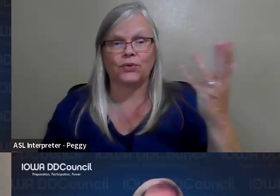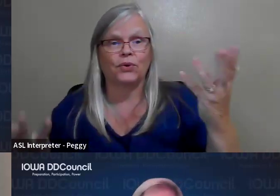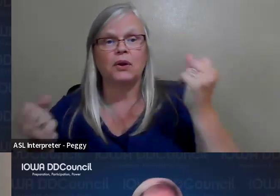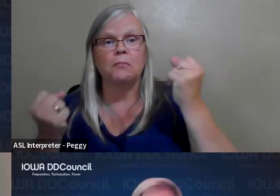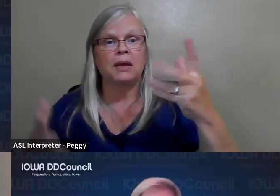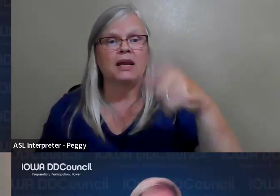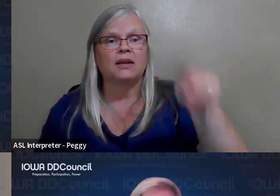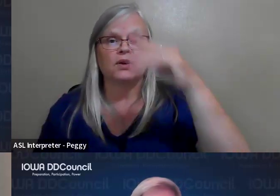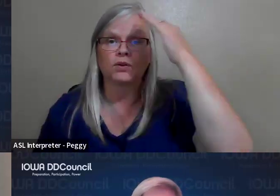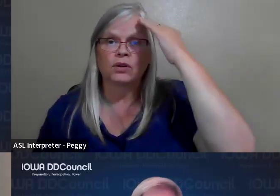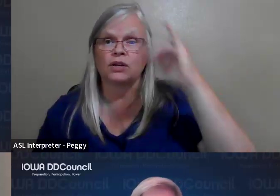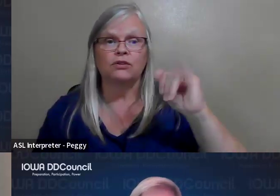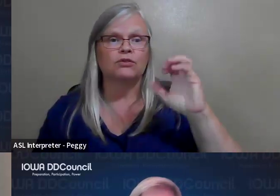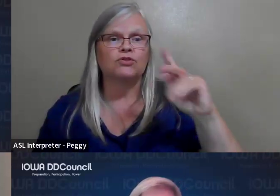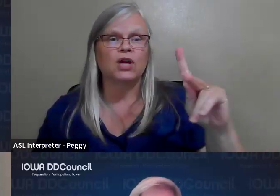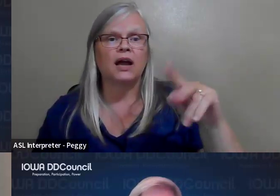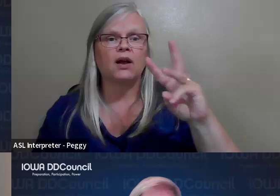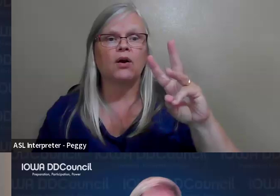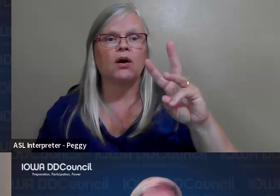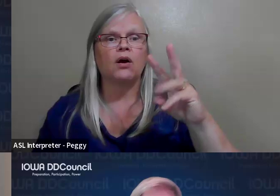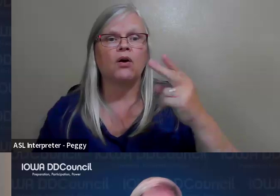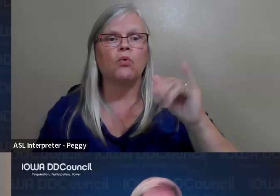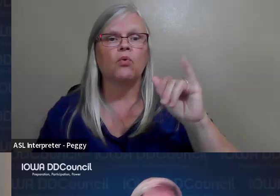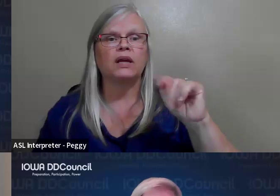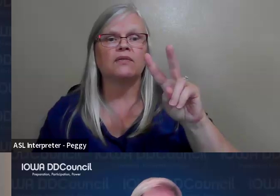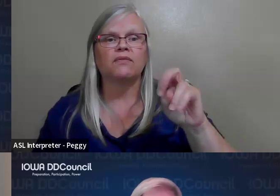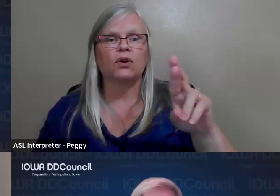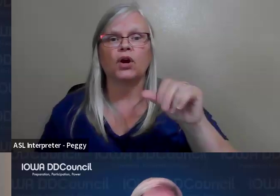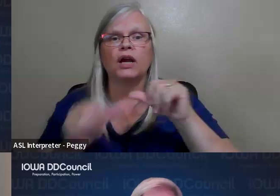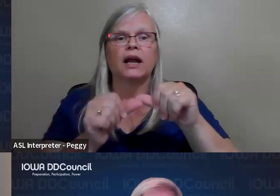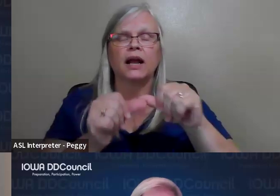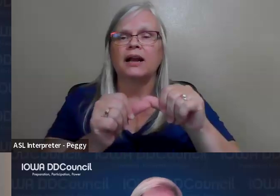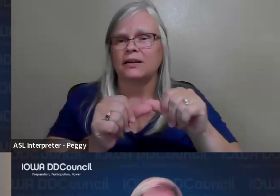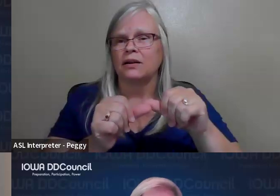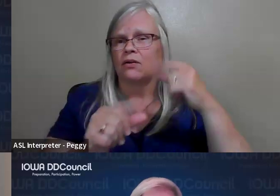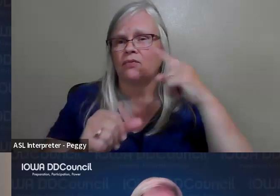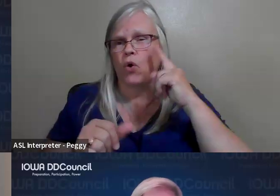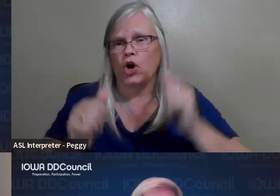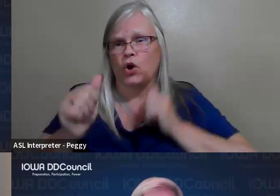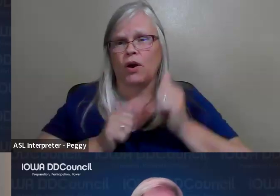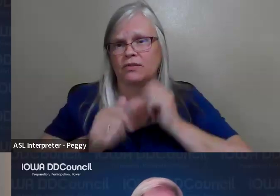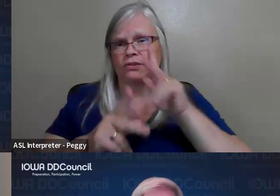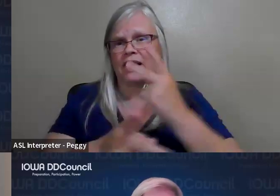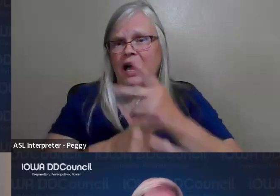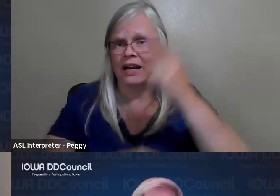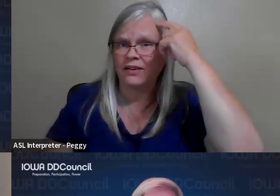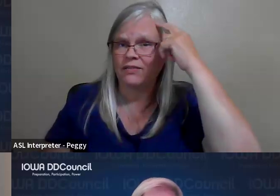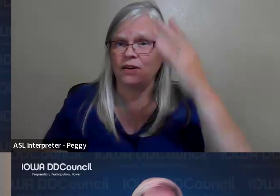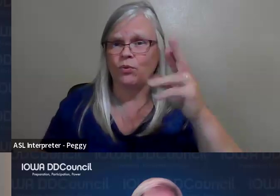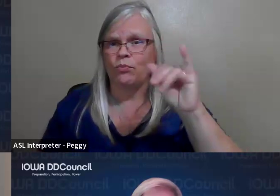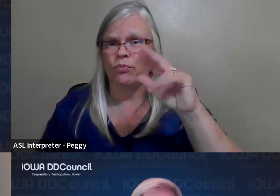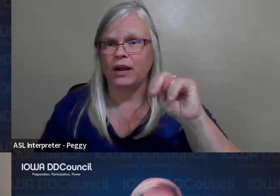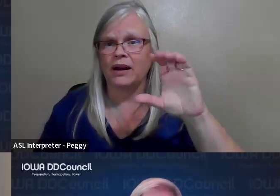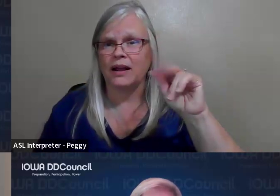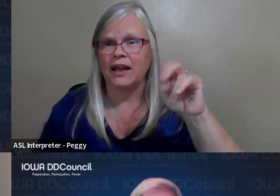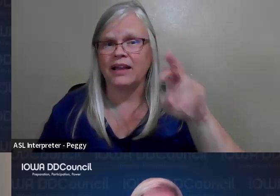many know, Senator Jack Whitver of Ankeny is continuing to be treated for an aggressive form of brain cancer. So he is still